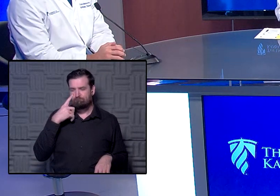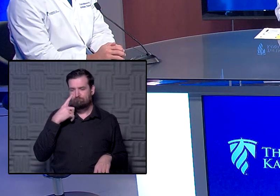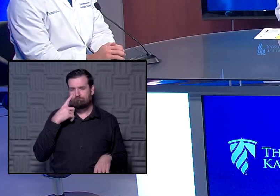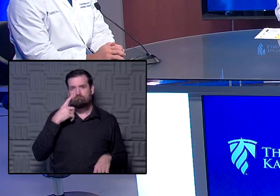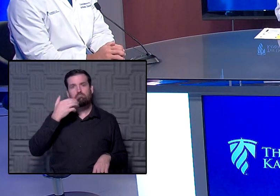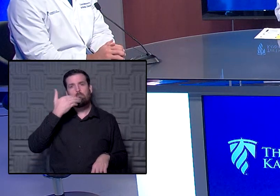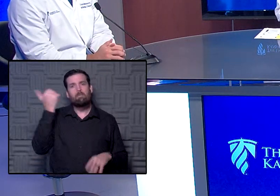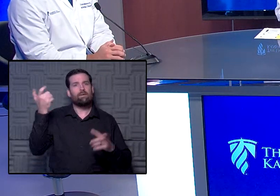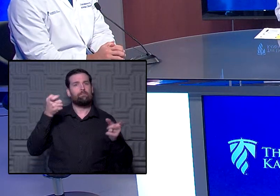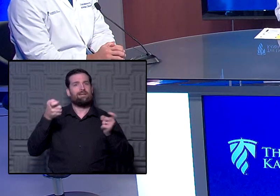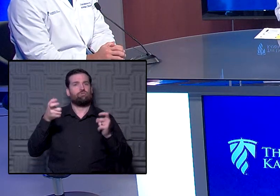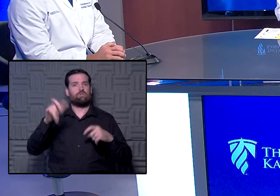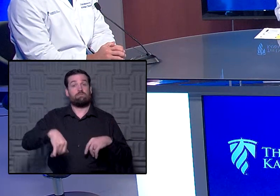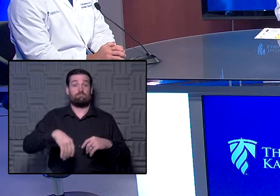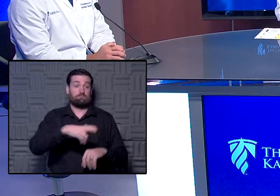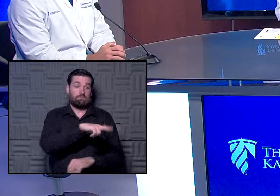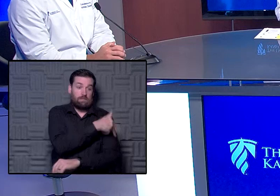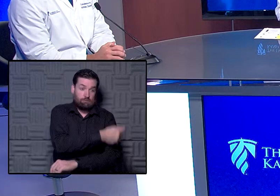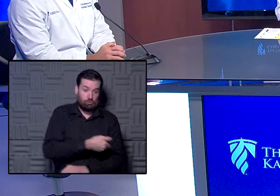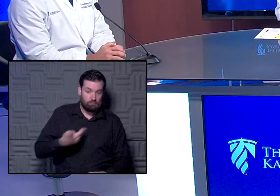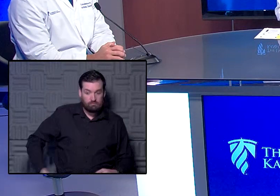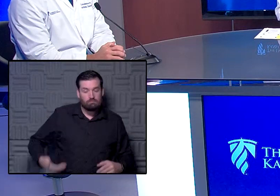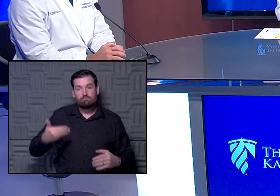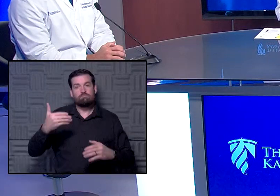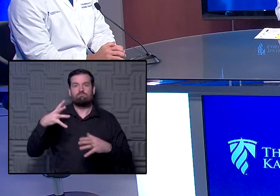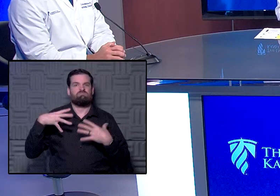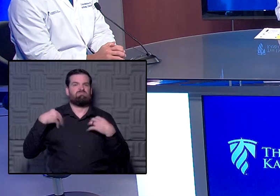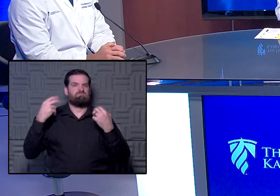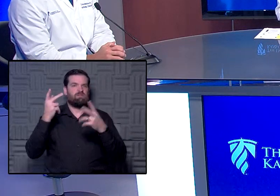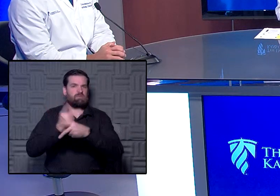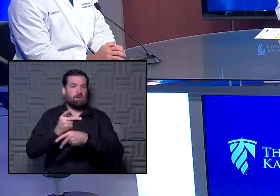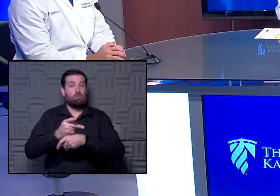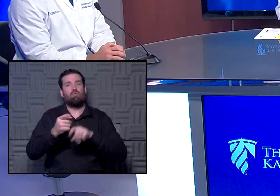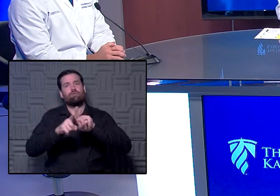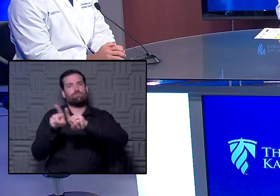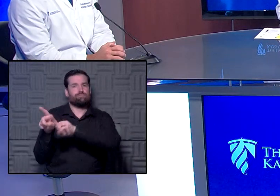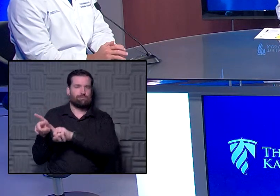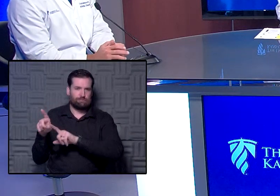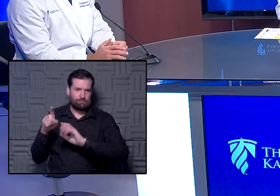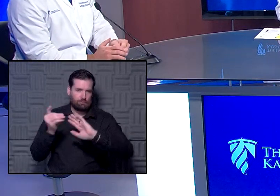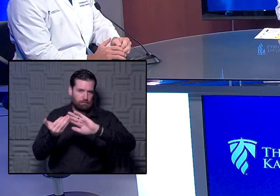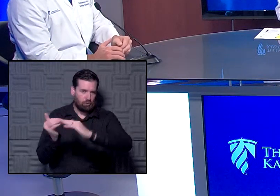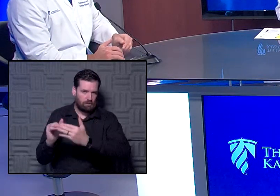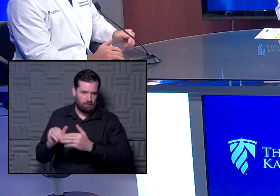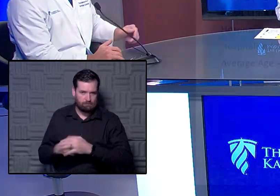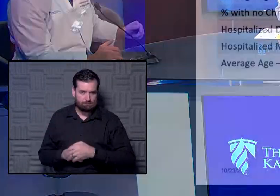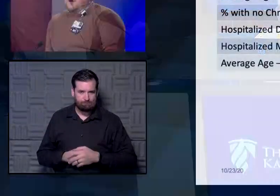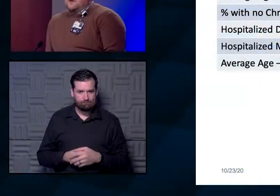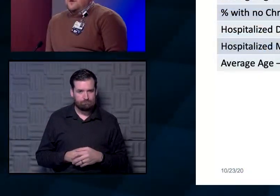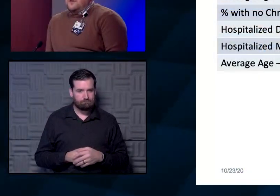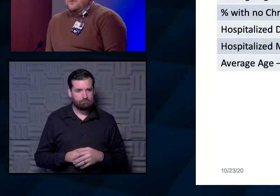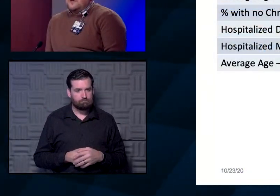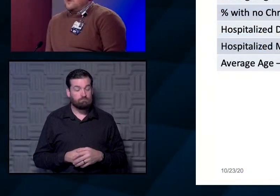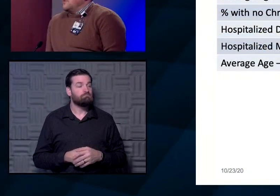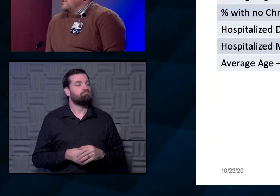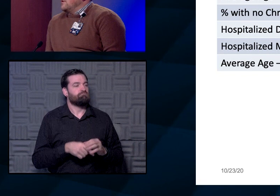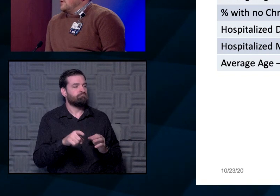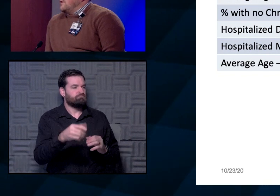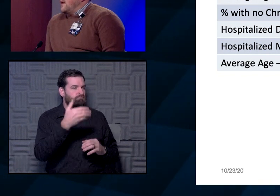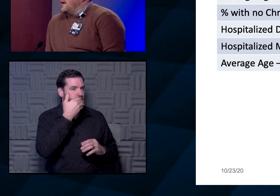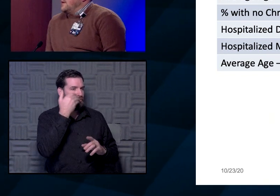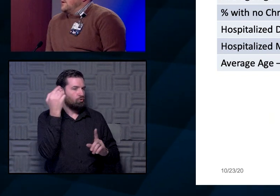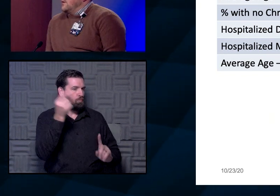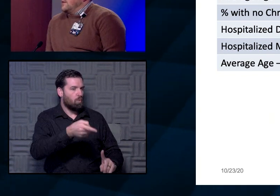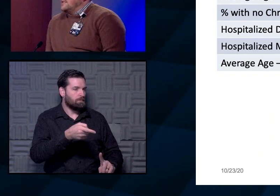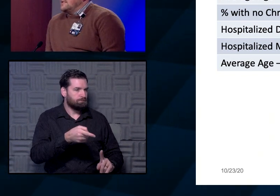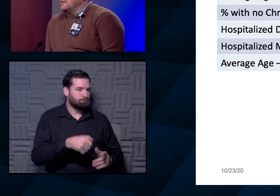better manage that, both as a hospital or a healthcare delivery system and then in the community. Yeah, I think, you made a good point